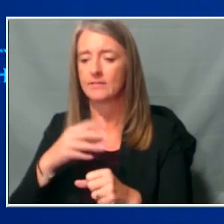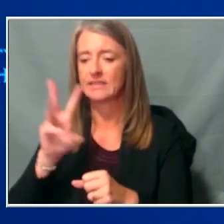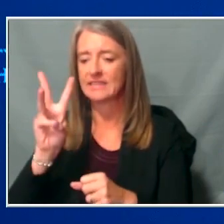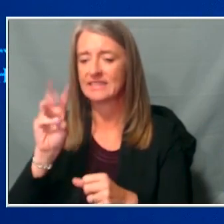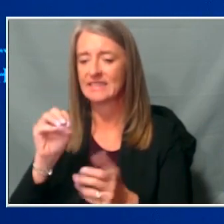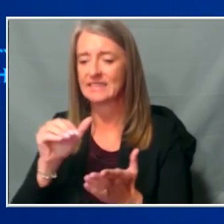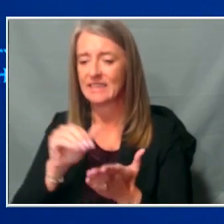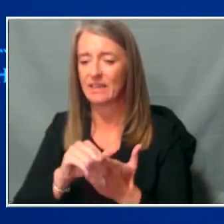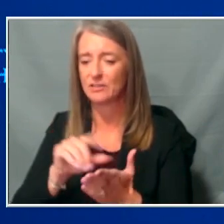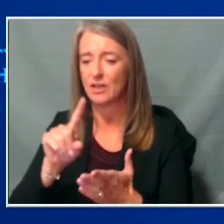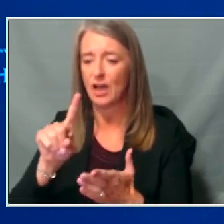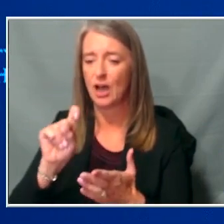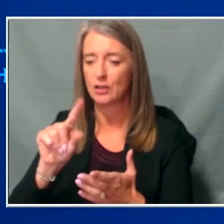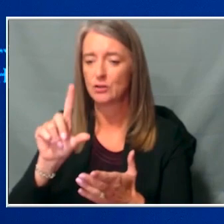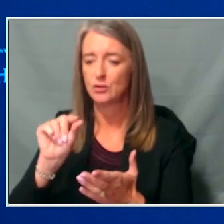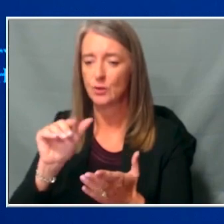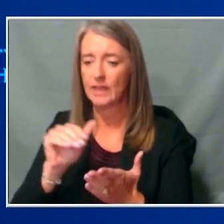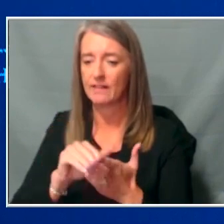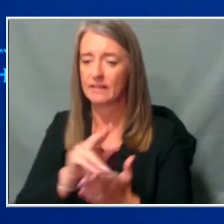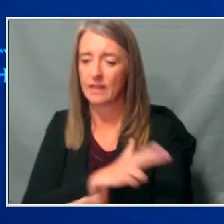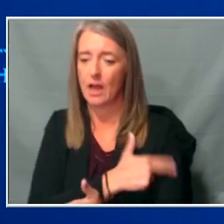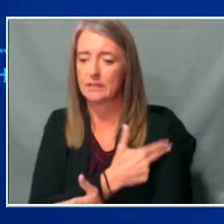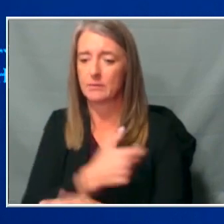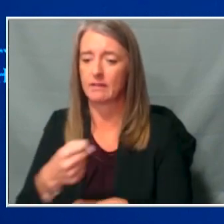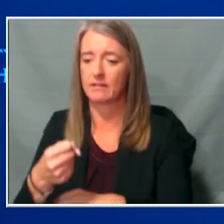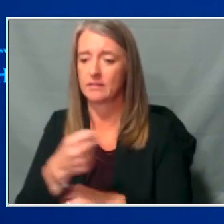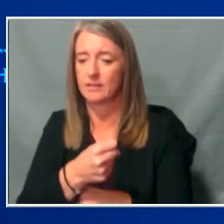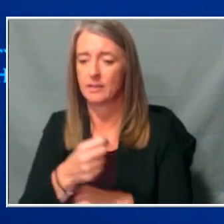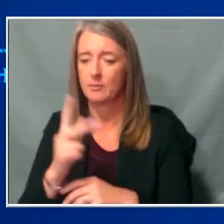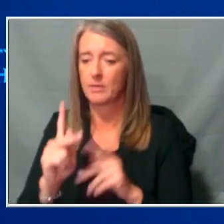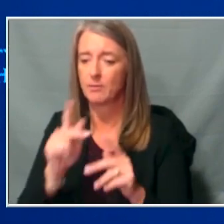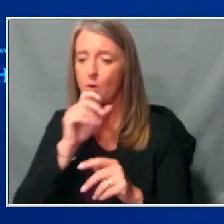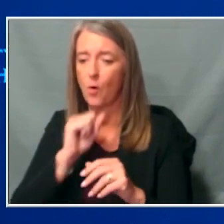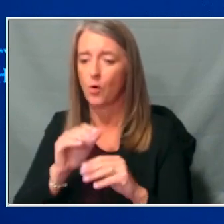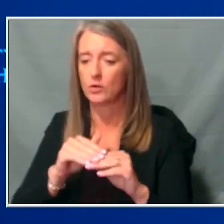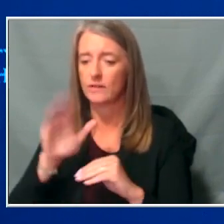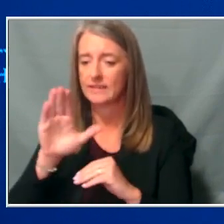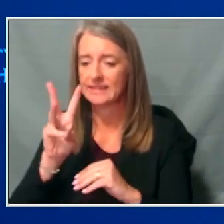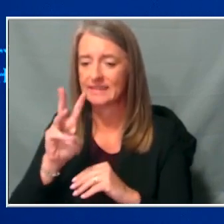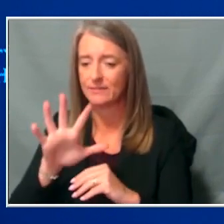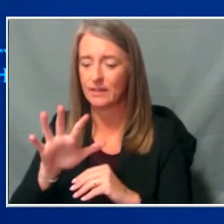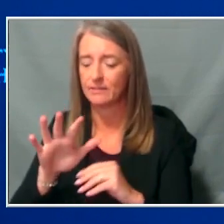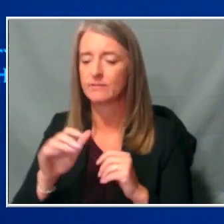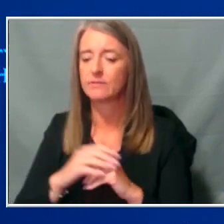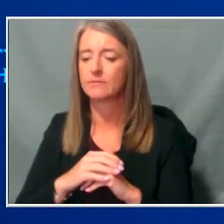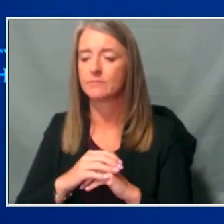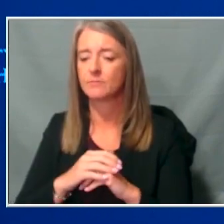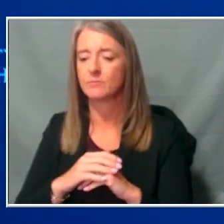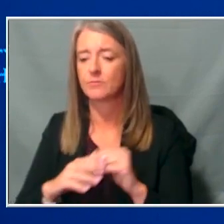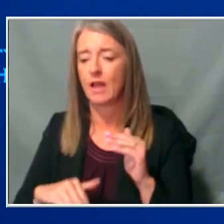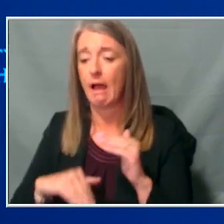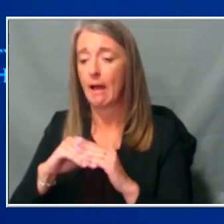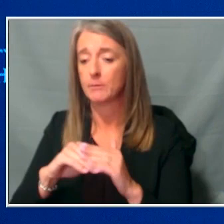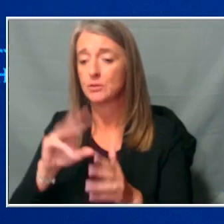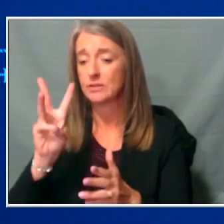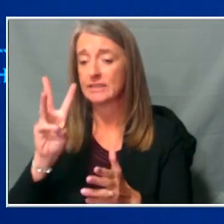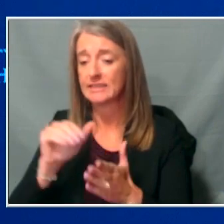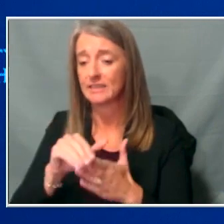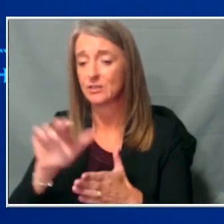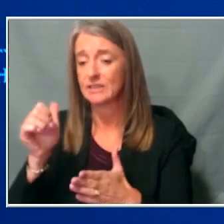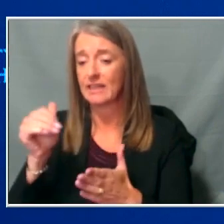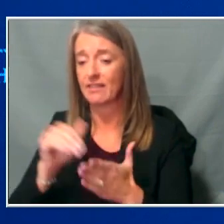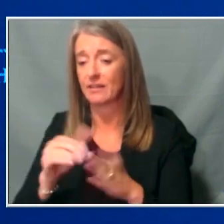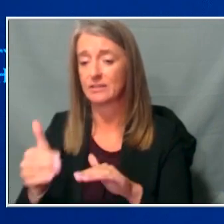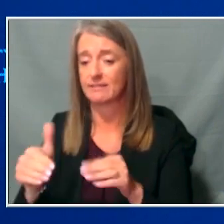to 120,000 hospitalizations in people over 65. And you can also have up to 6,000 to 10,000